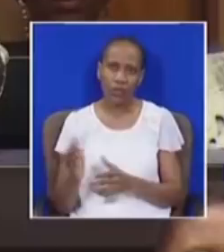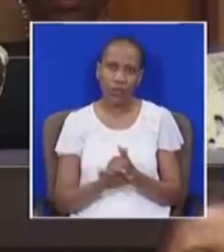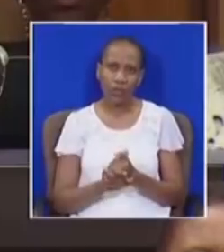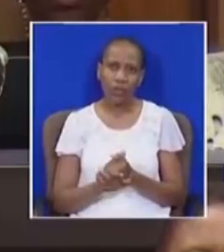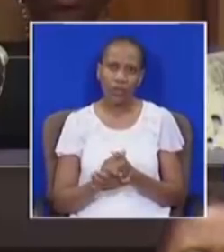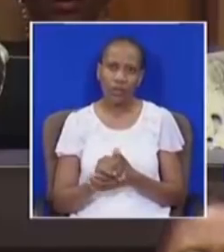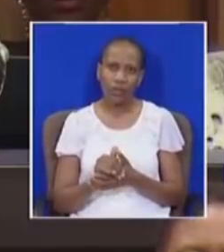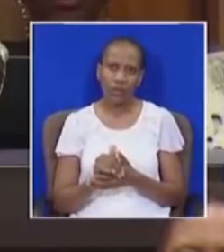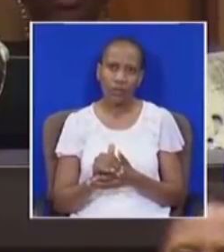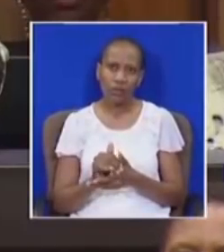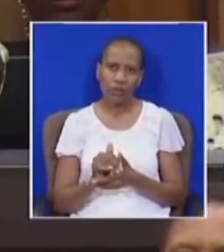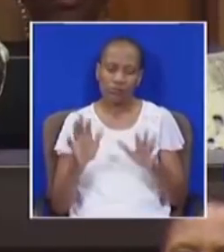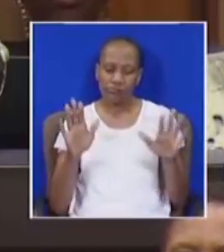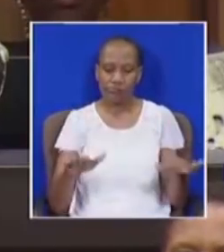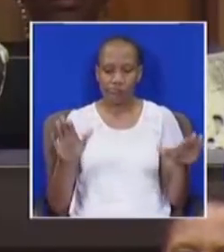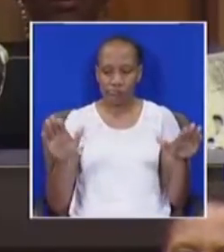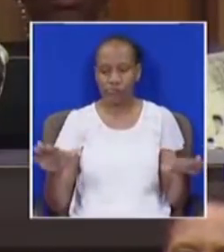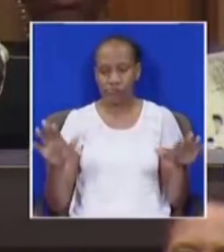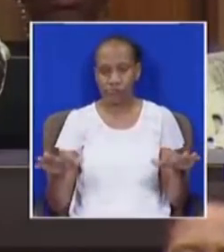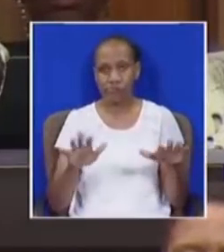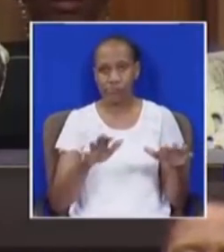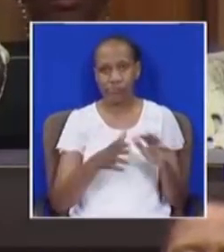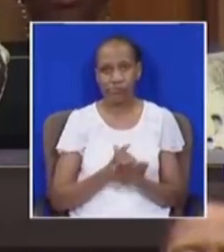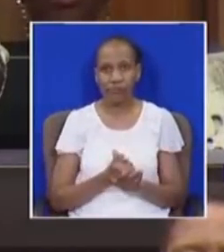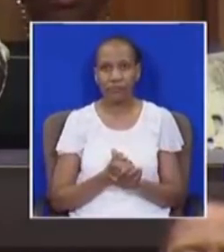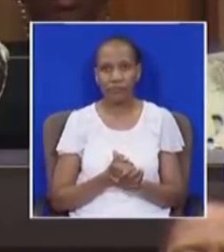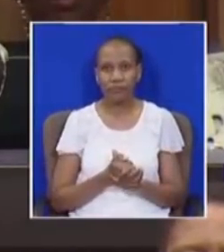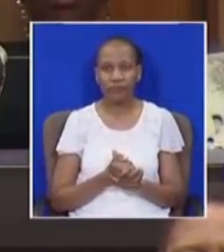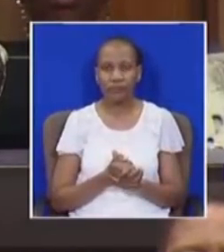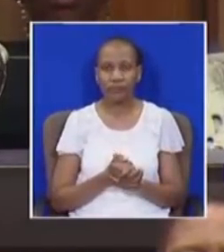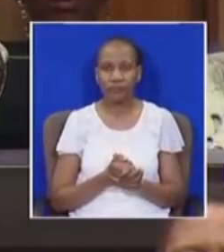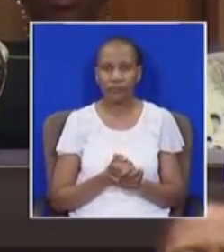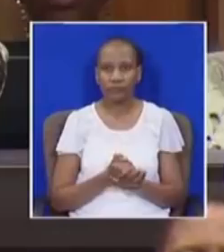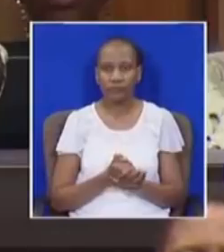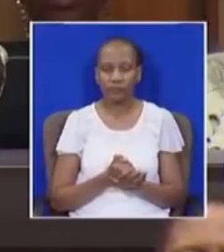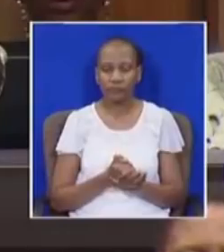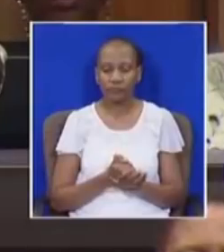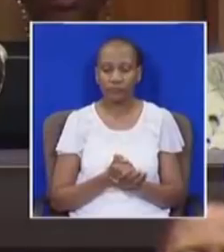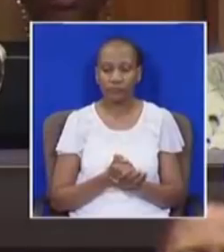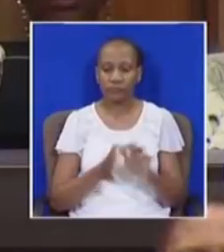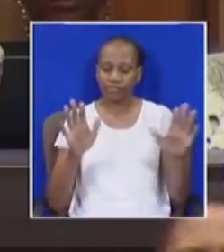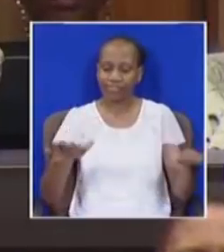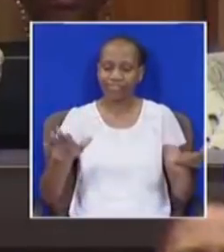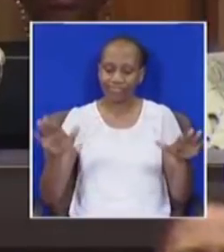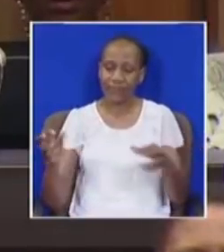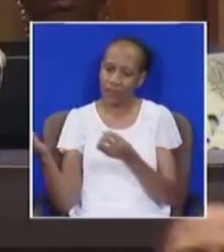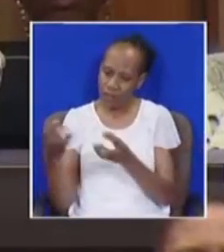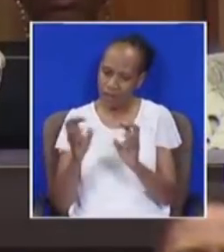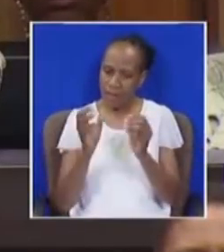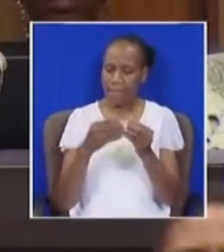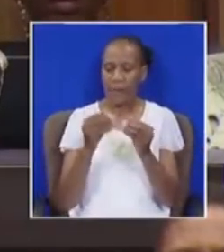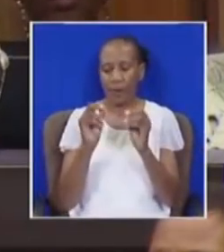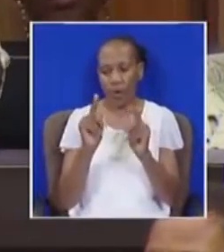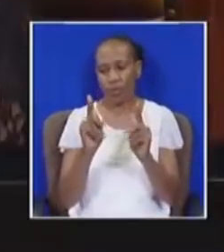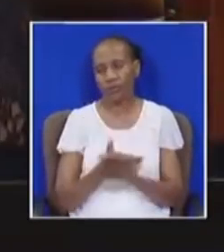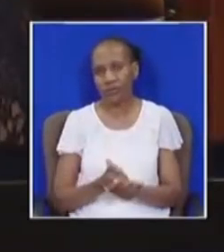the... Order, honourable members. Order. Let's allow the honourable member to raise